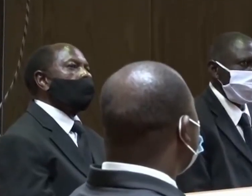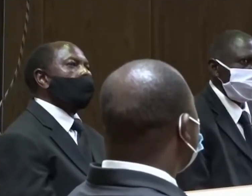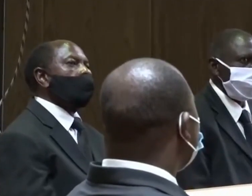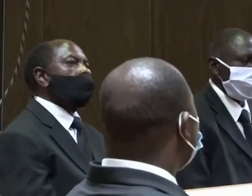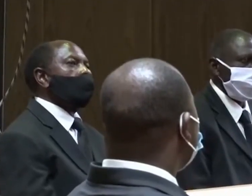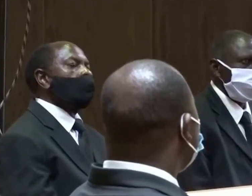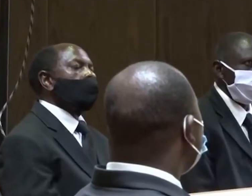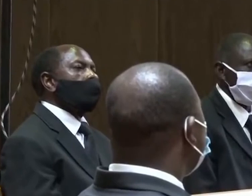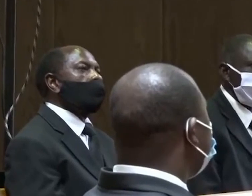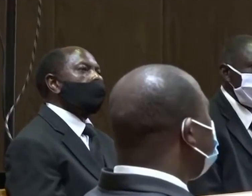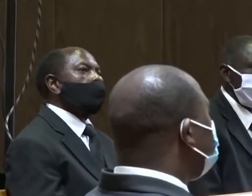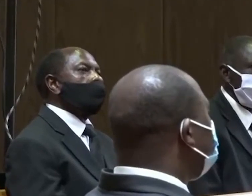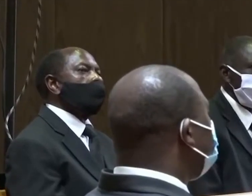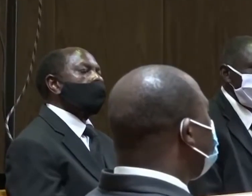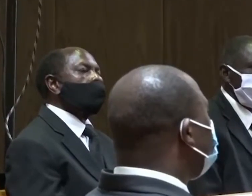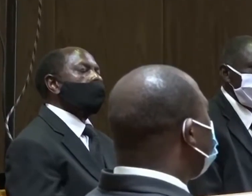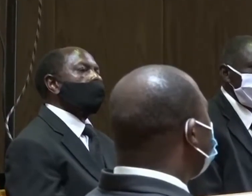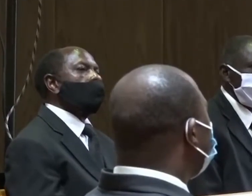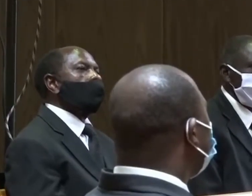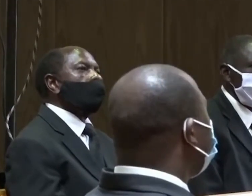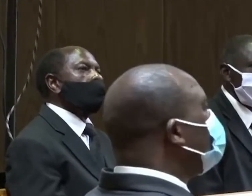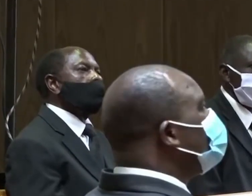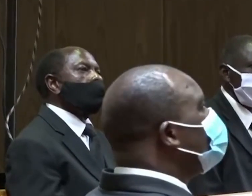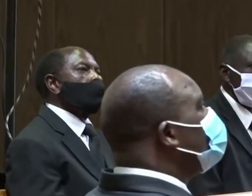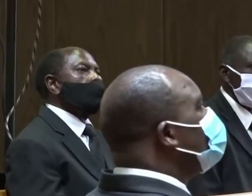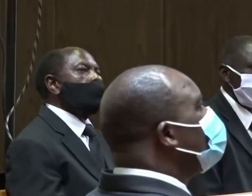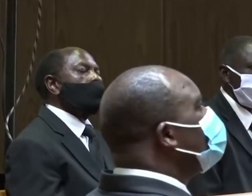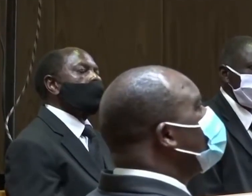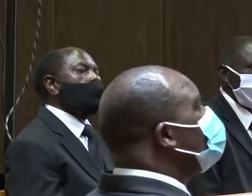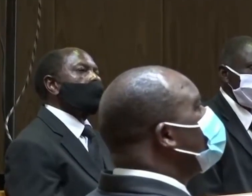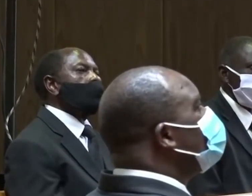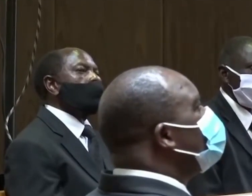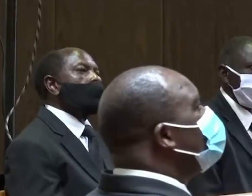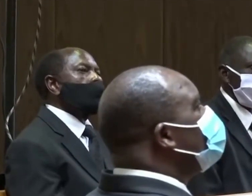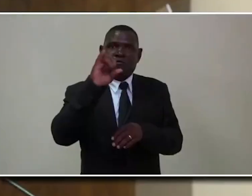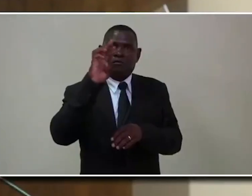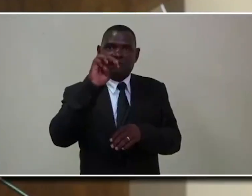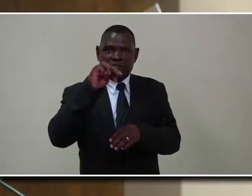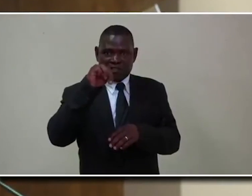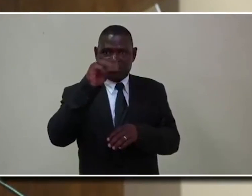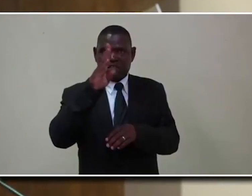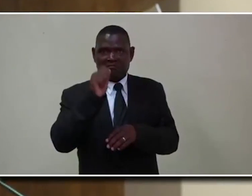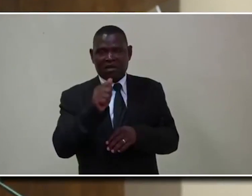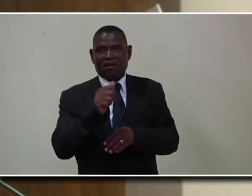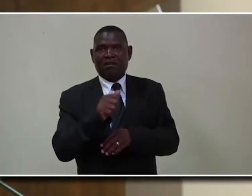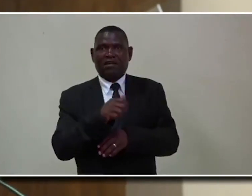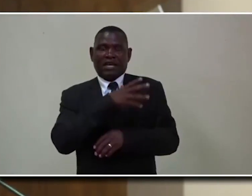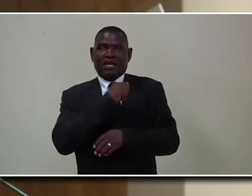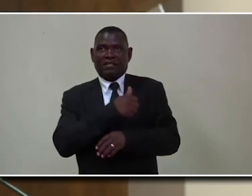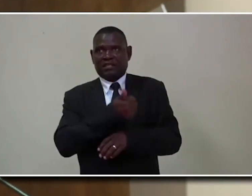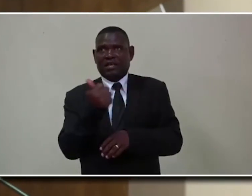accompanied by Bishop Muchimba. Babwera mulendo wabwera ndi Bishop Skofu Muchimba. And the other